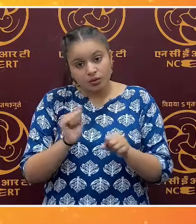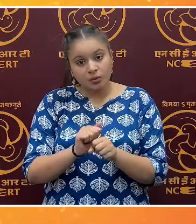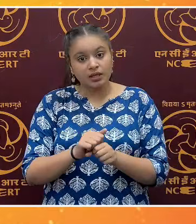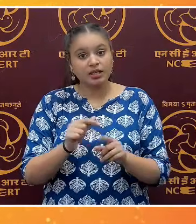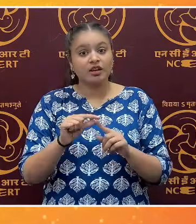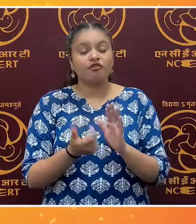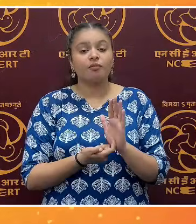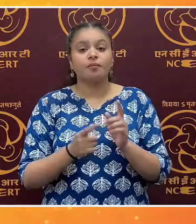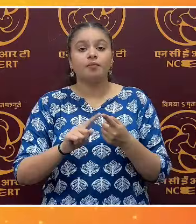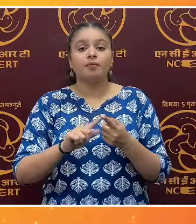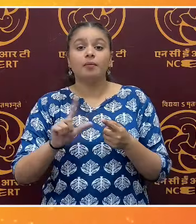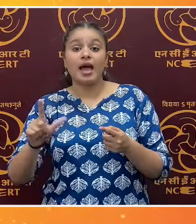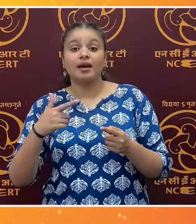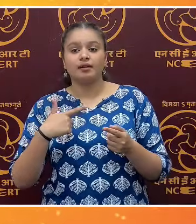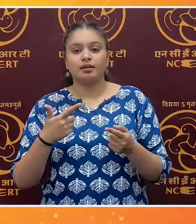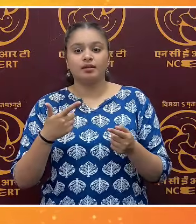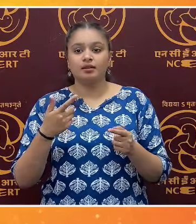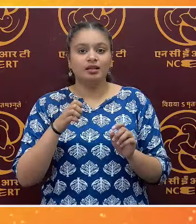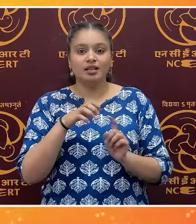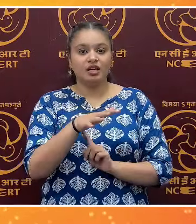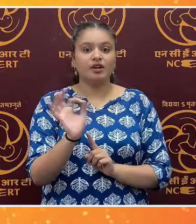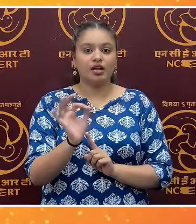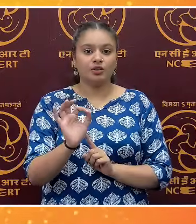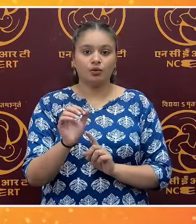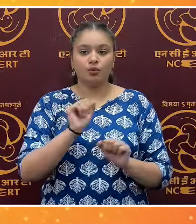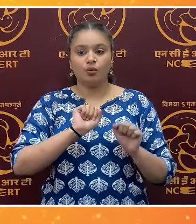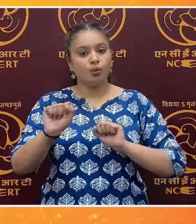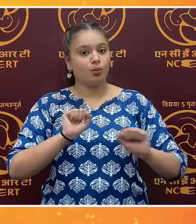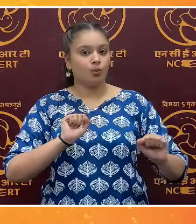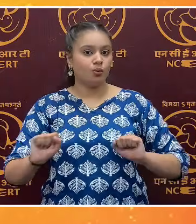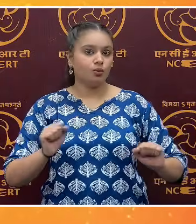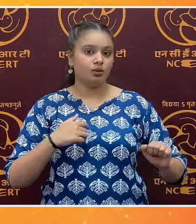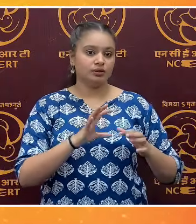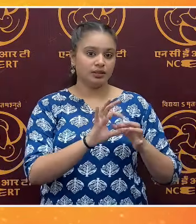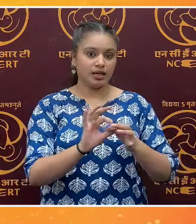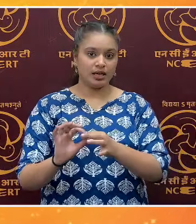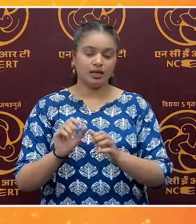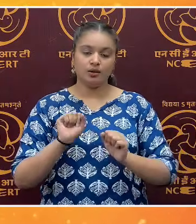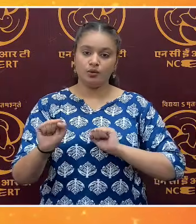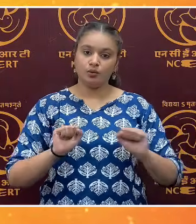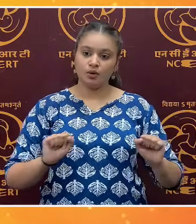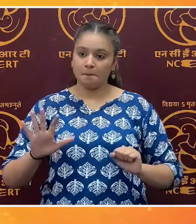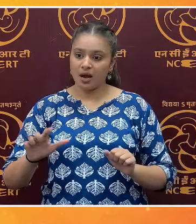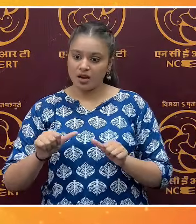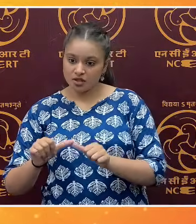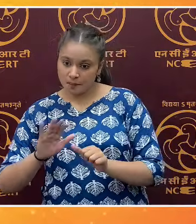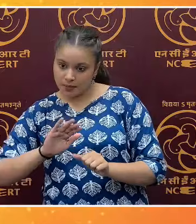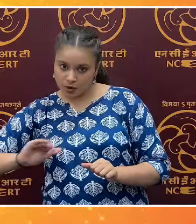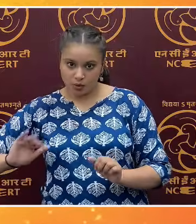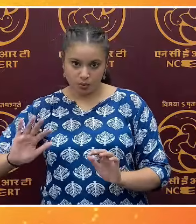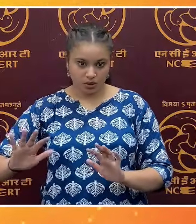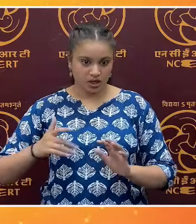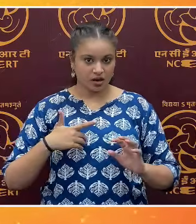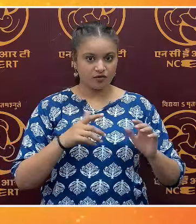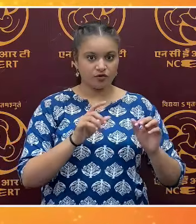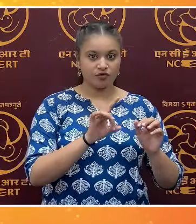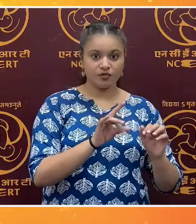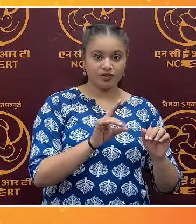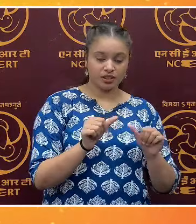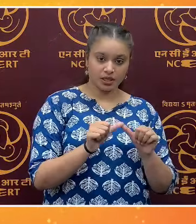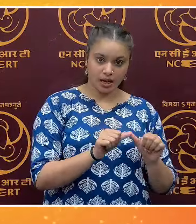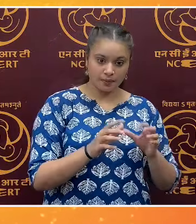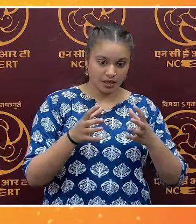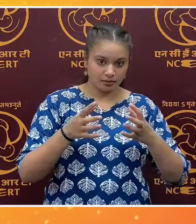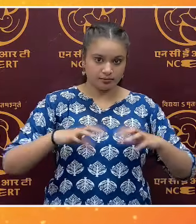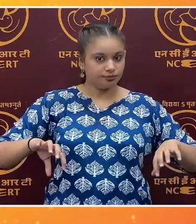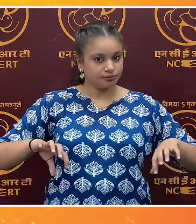parallel without affecting each other, because they have a separate connections. For 5 ampere they have a separate, parallelly they are connected, all 5 amperes